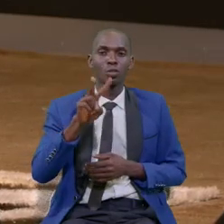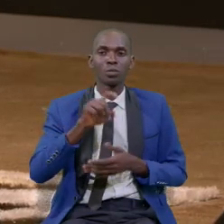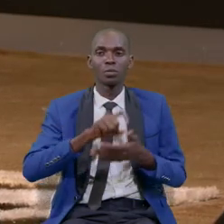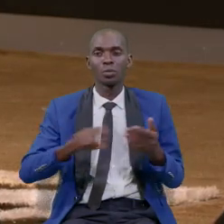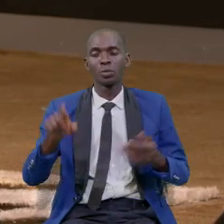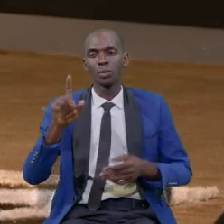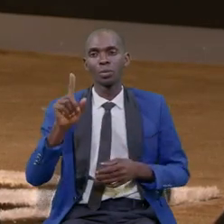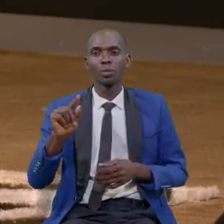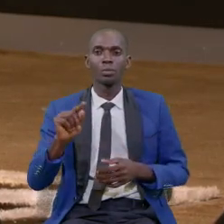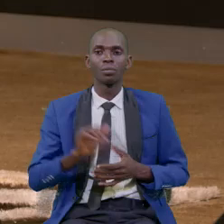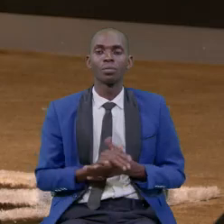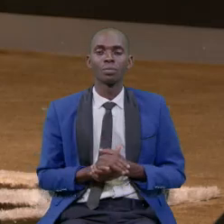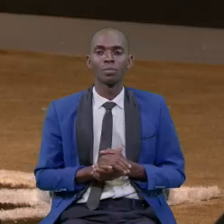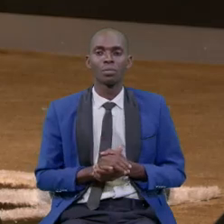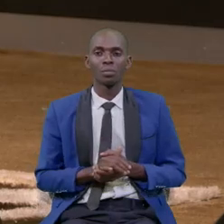chapter 2,